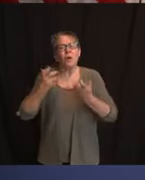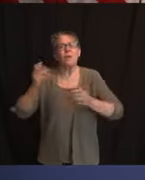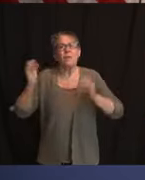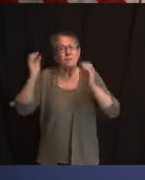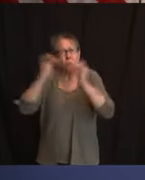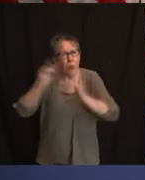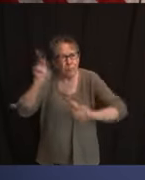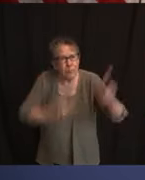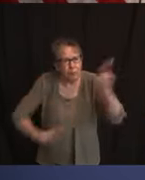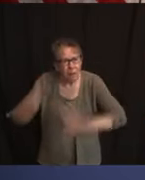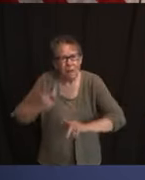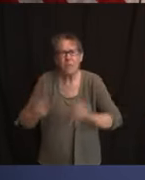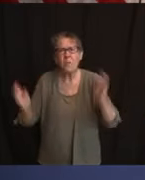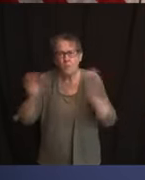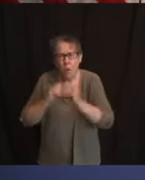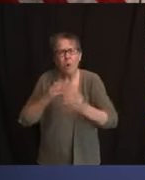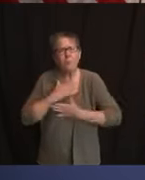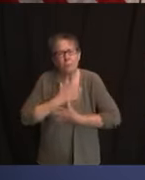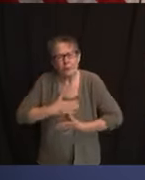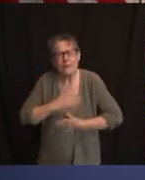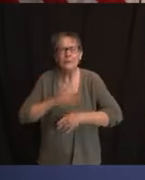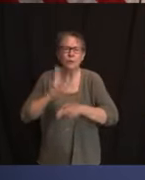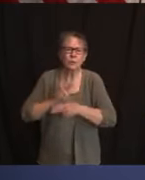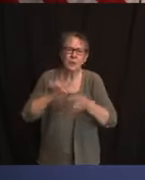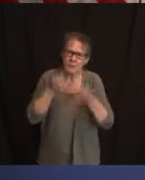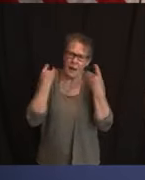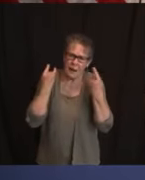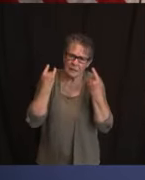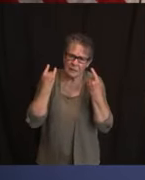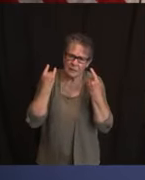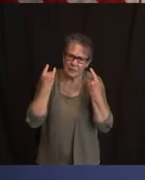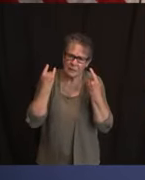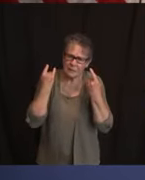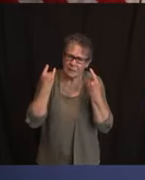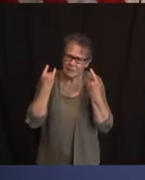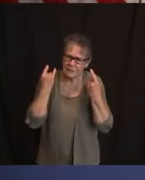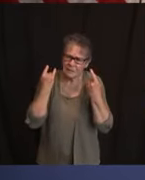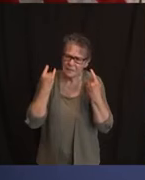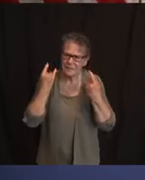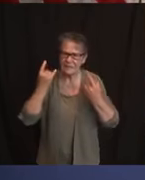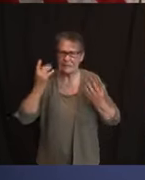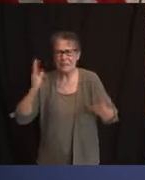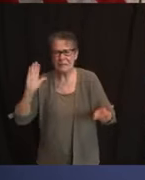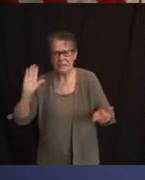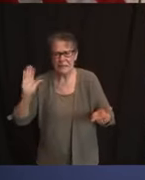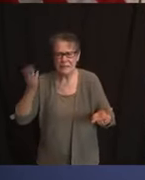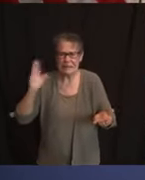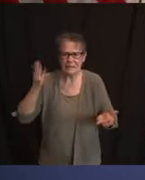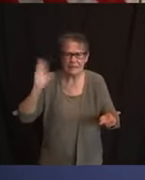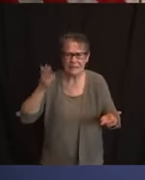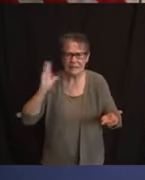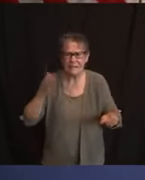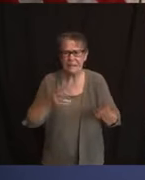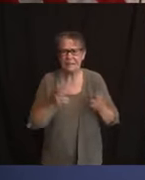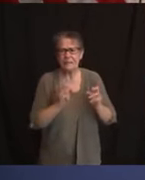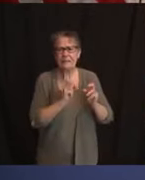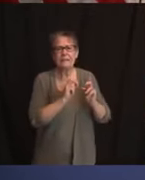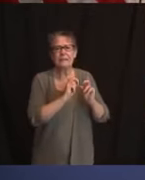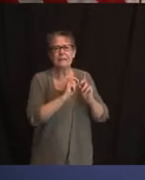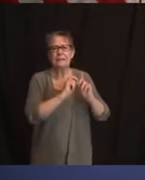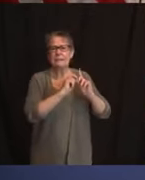today in the margins, DOH has got some really good signage about masking. I think